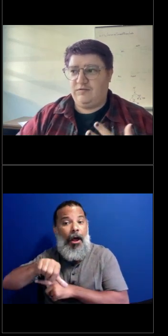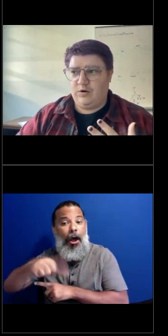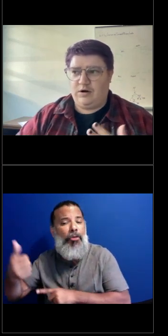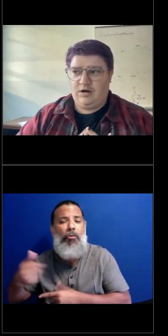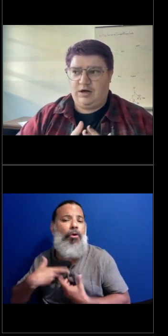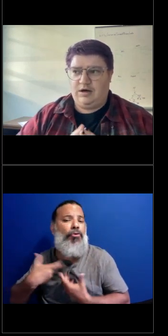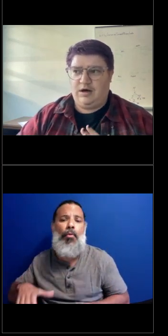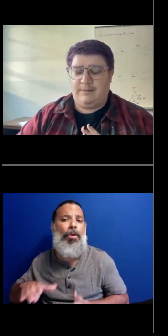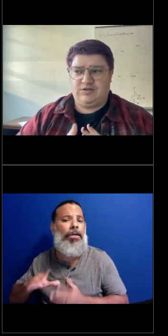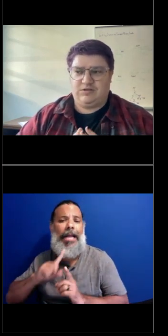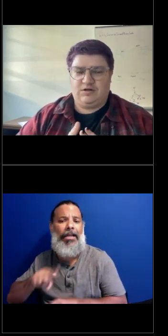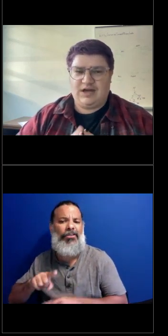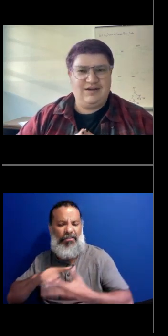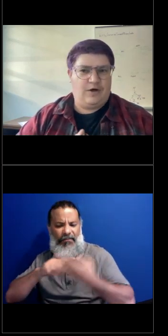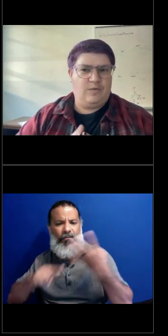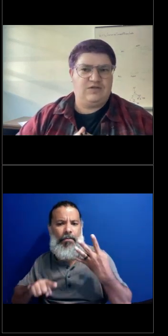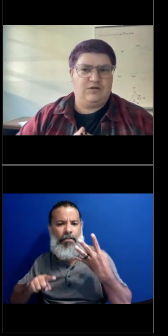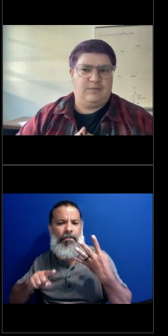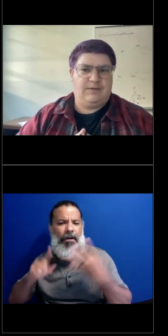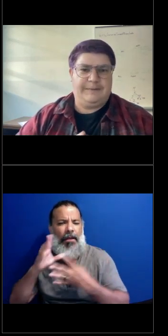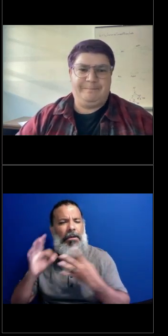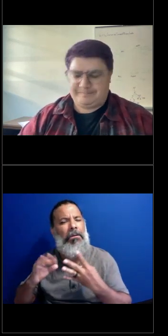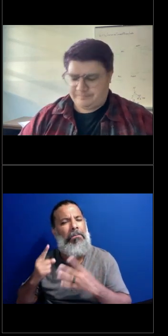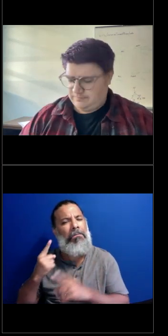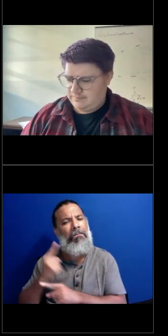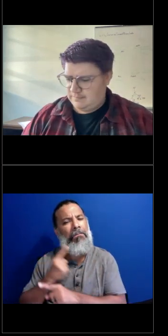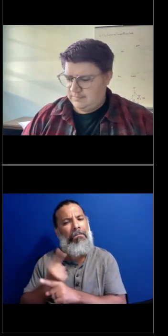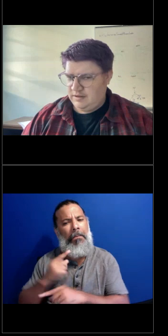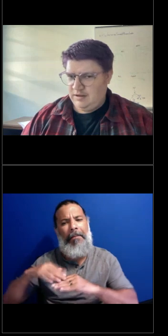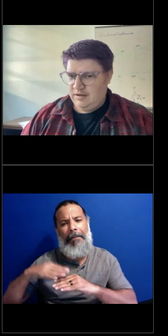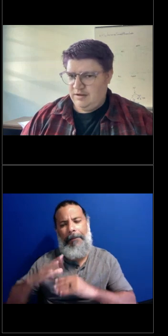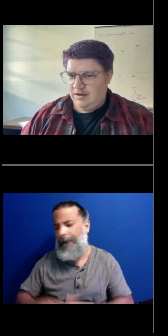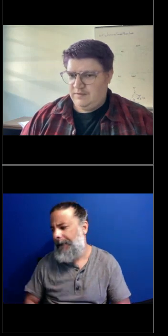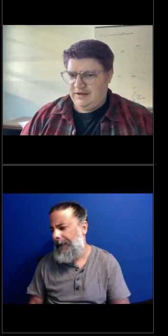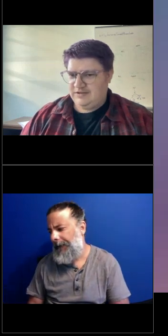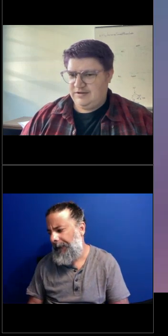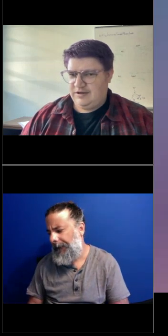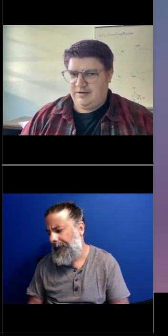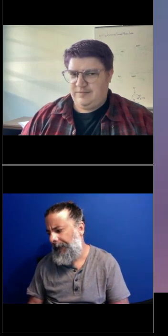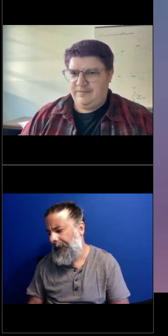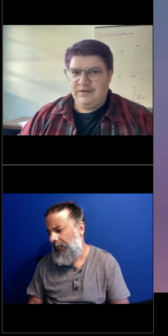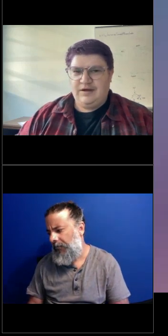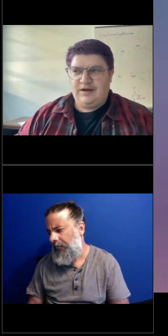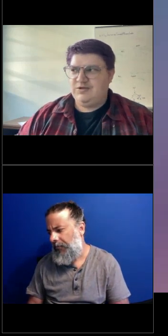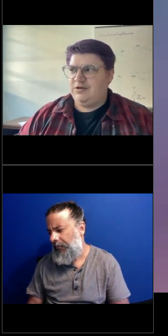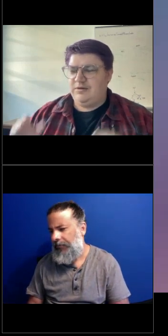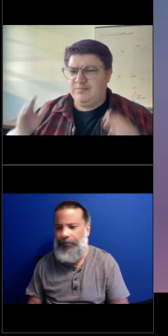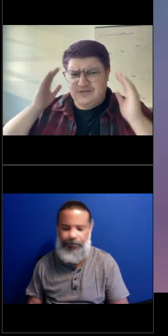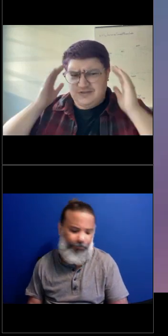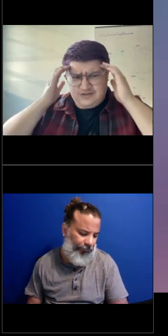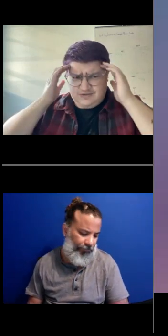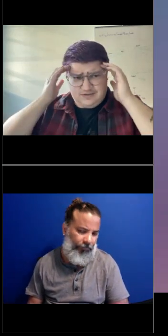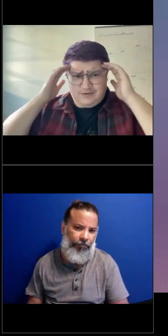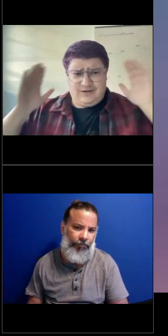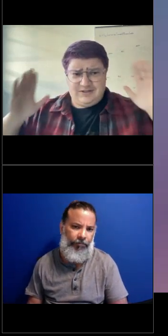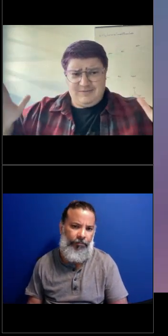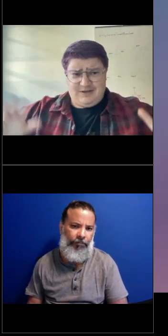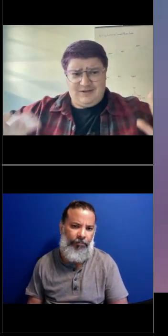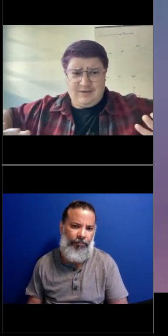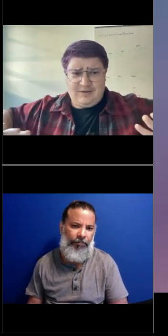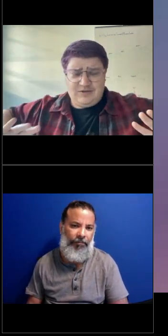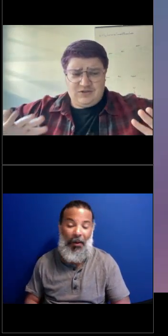These four options are kind of always your minimum. All right, I'm doing unprecedentedly